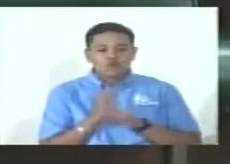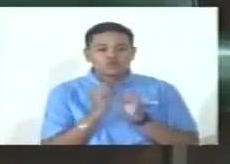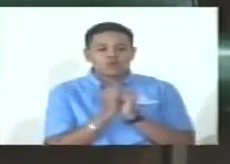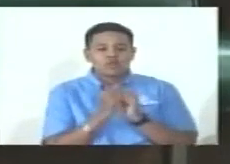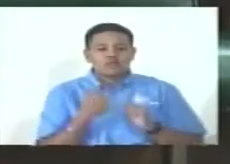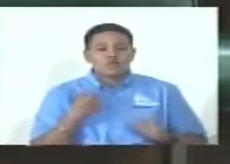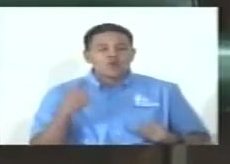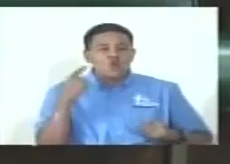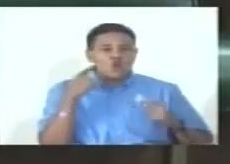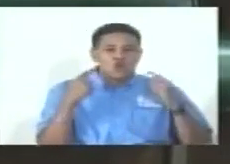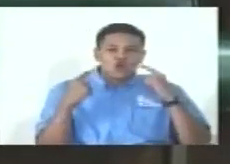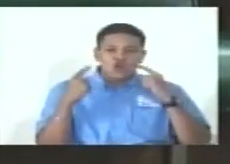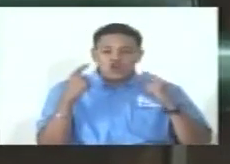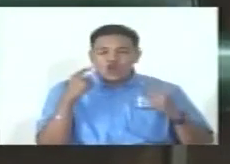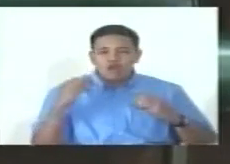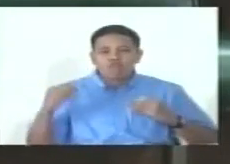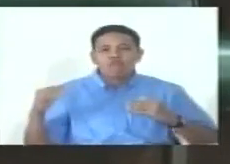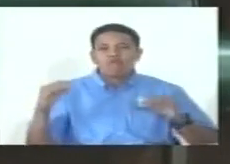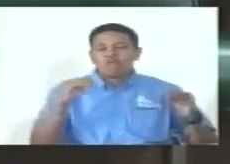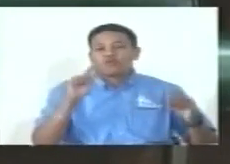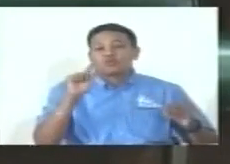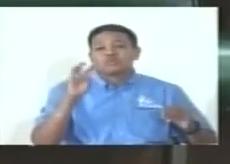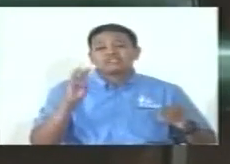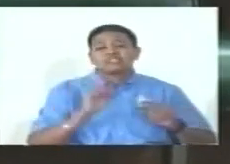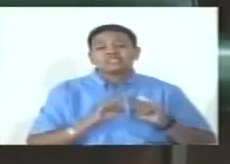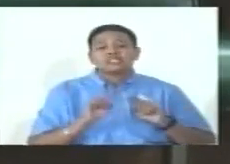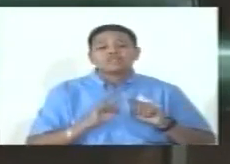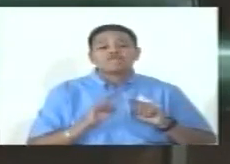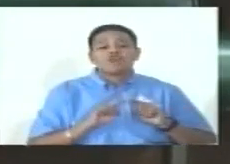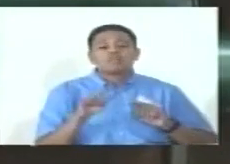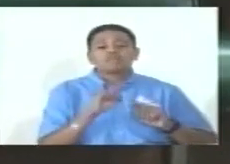We had 26 different